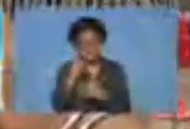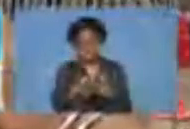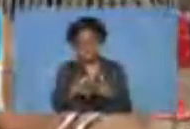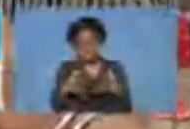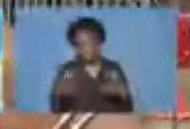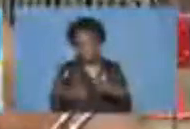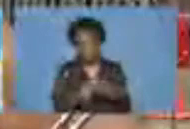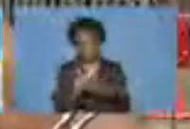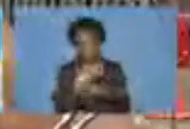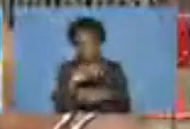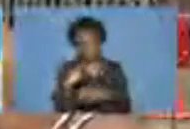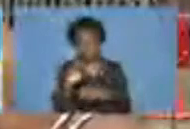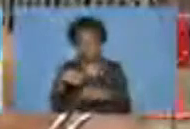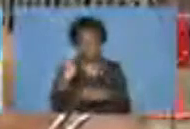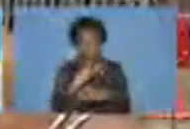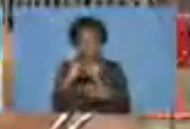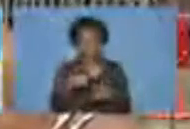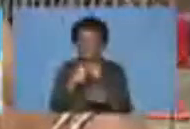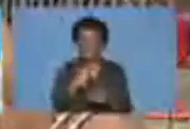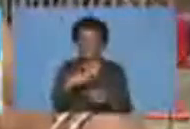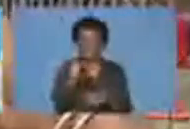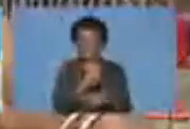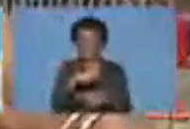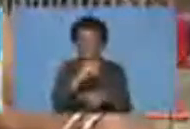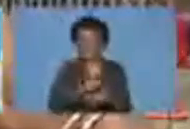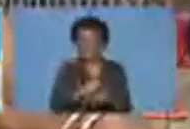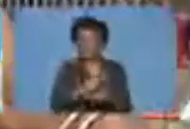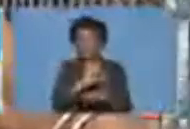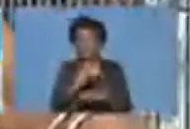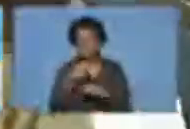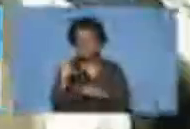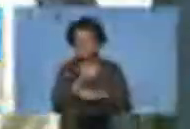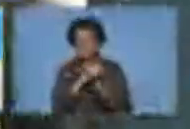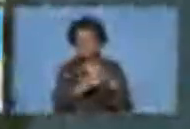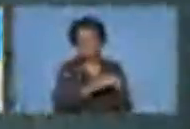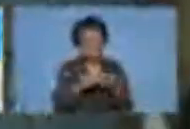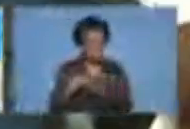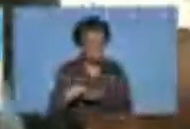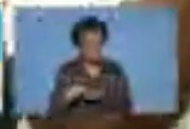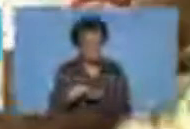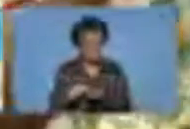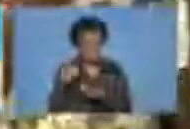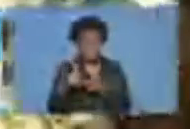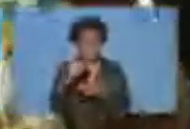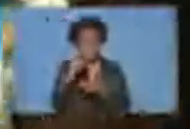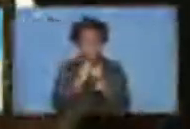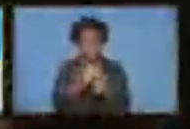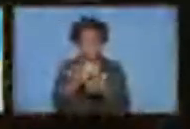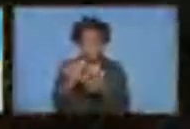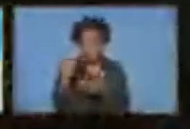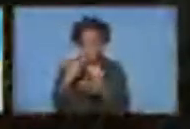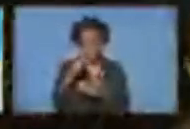growth and impact. We have impacted our nation and our community at large in the last 6 years. We thank